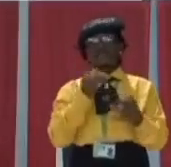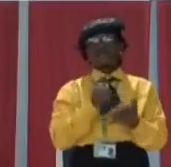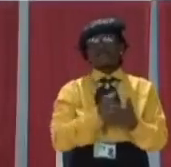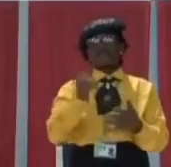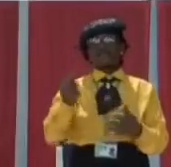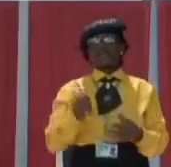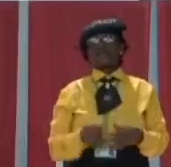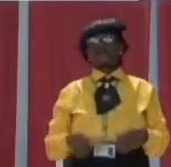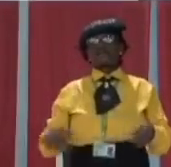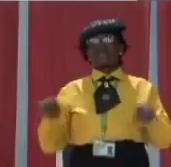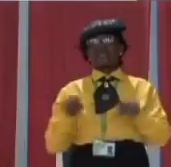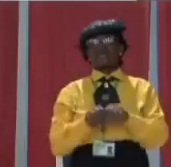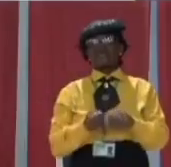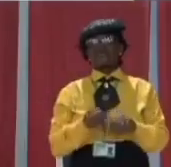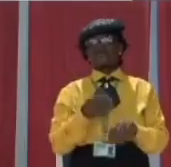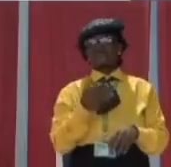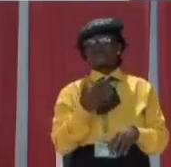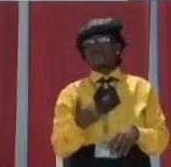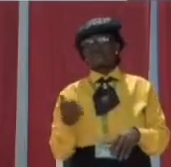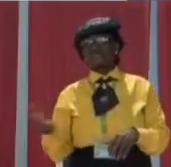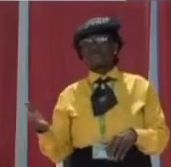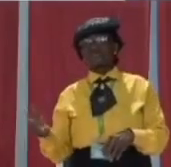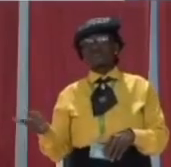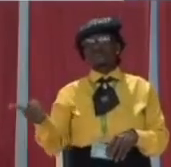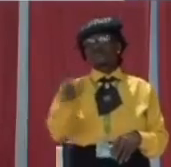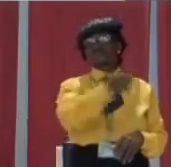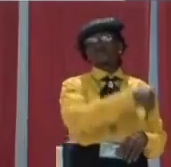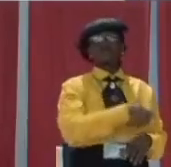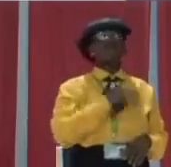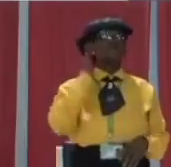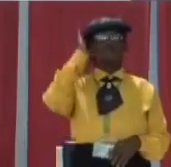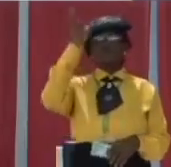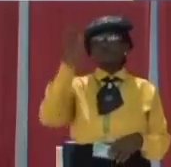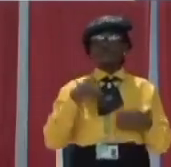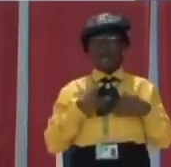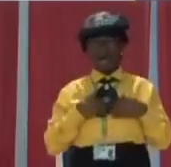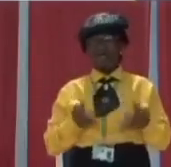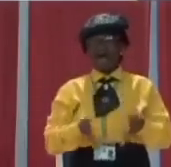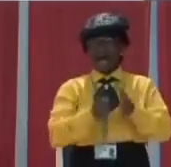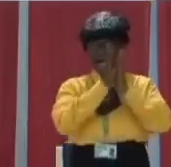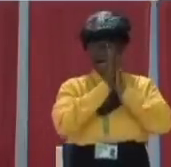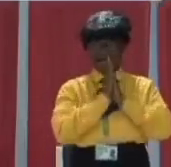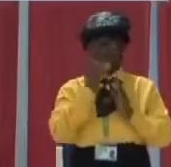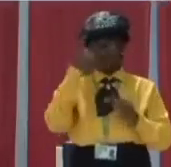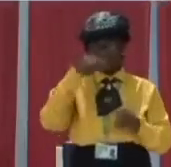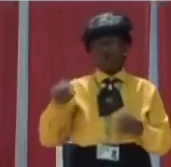And even things you should have asked for that you forgot, he will give unto you.